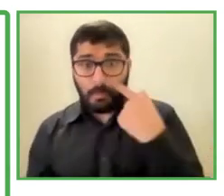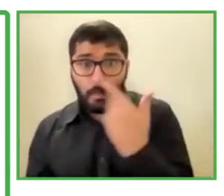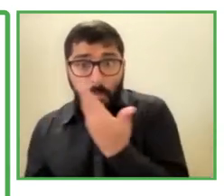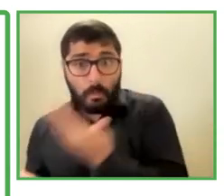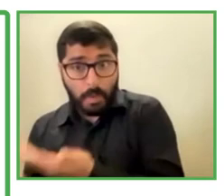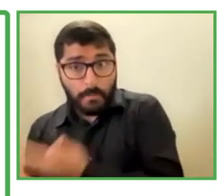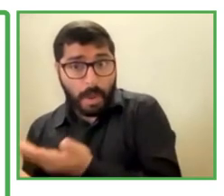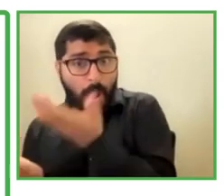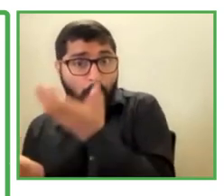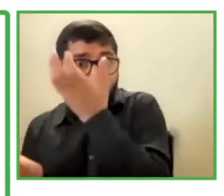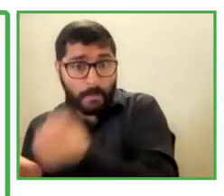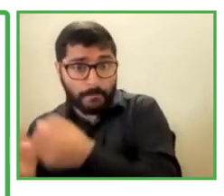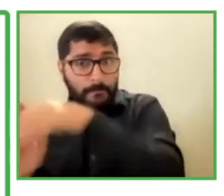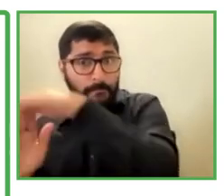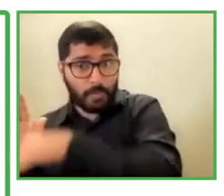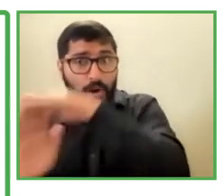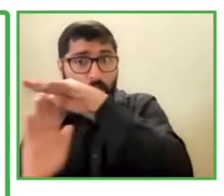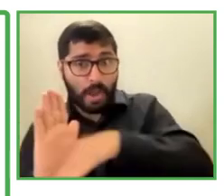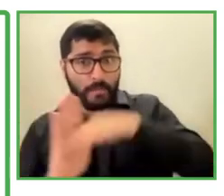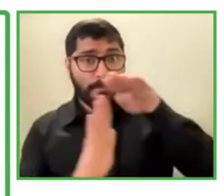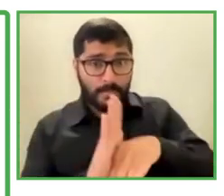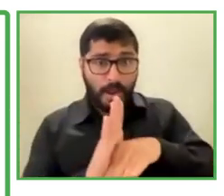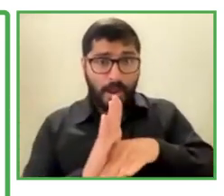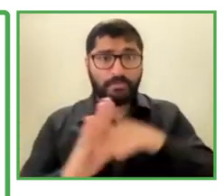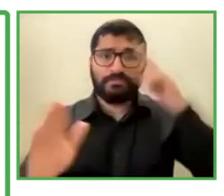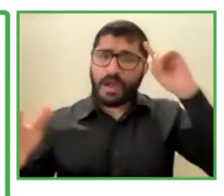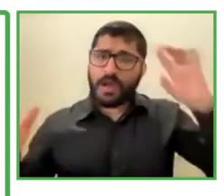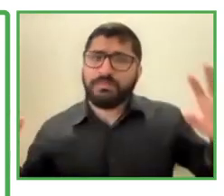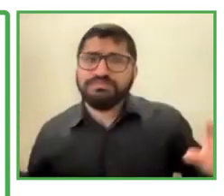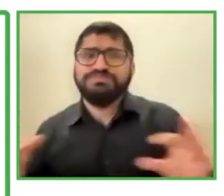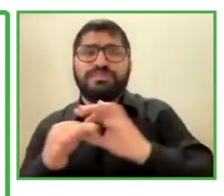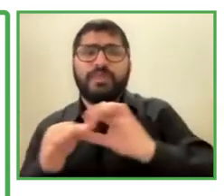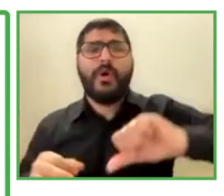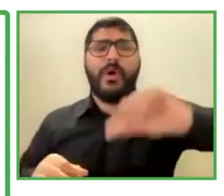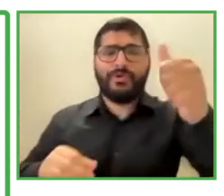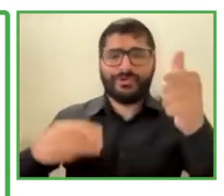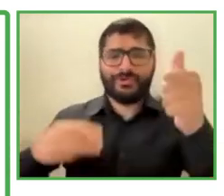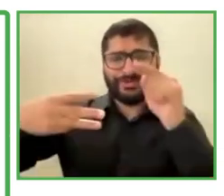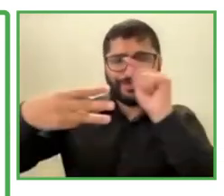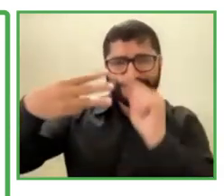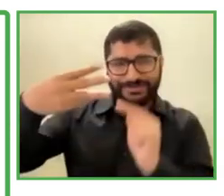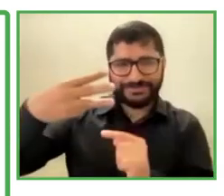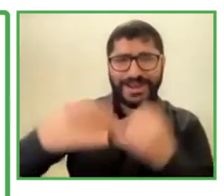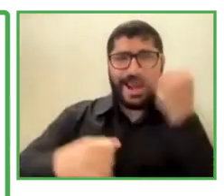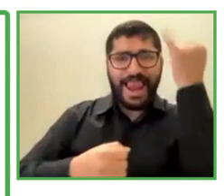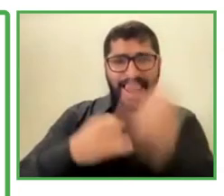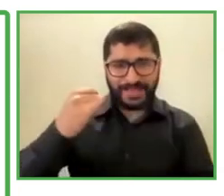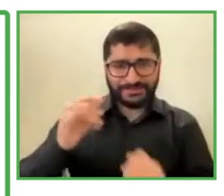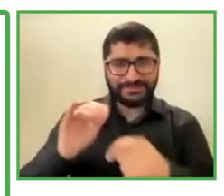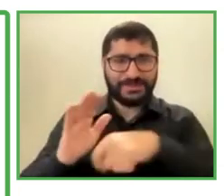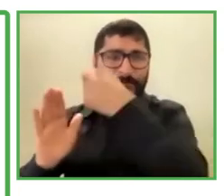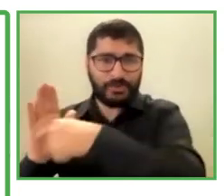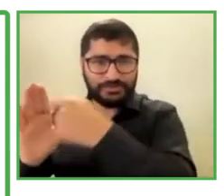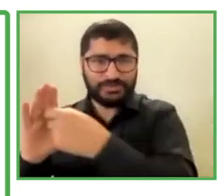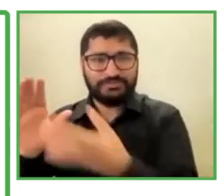is inserted in this last three programs. So rehabilitation, training, and inclusion.